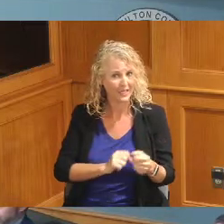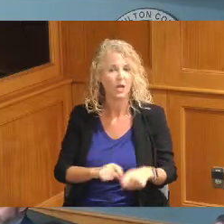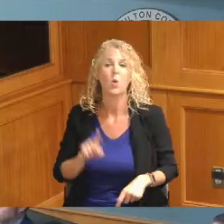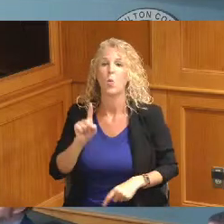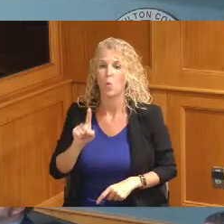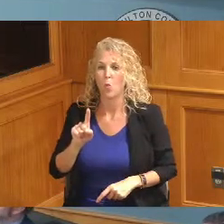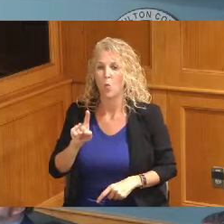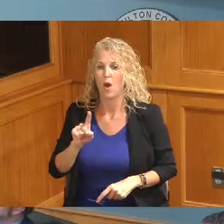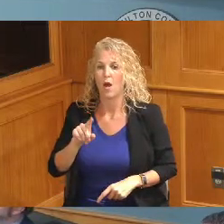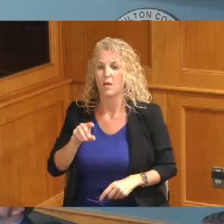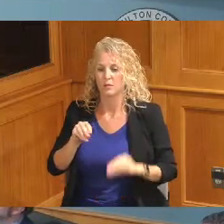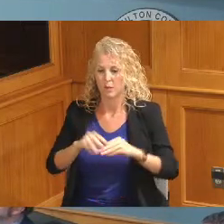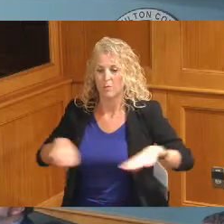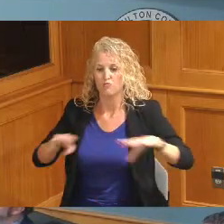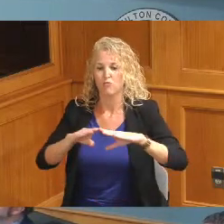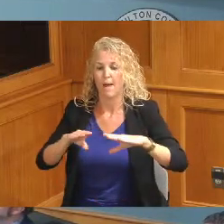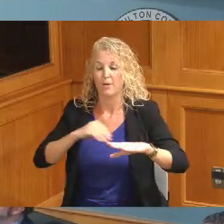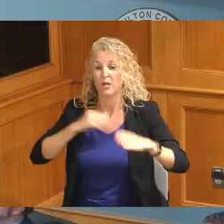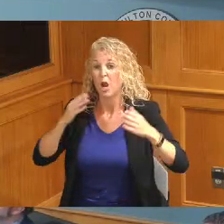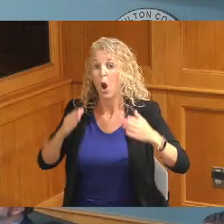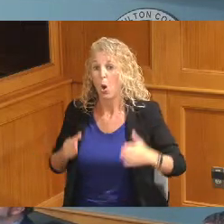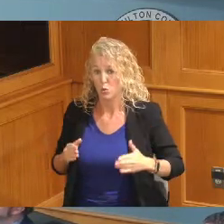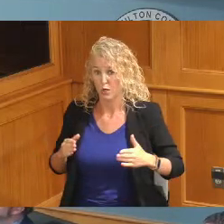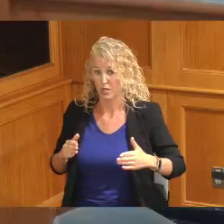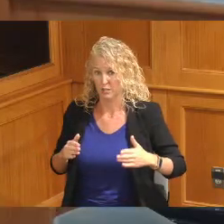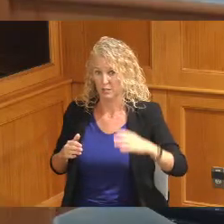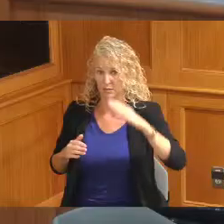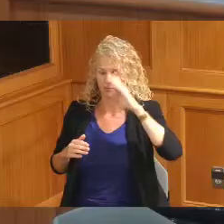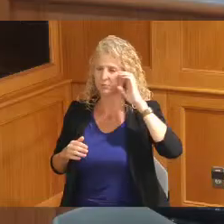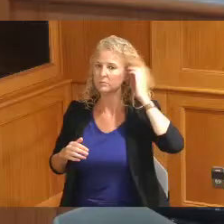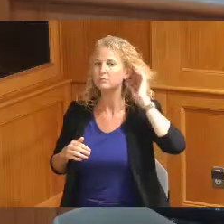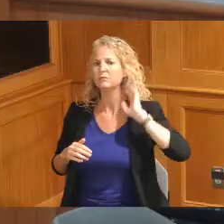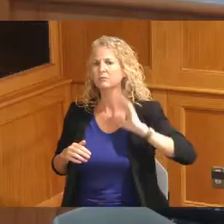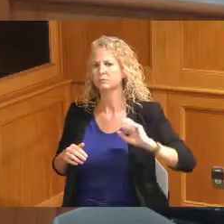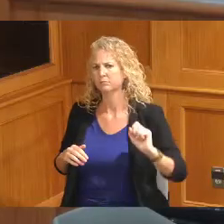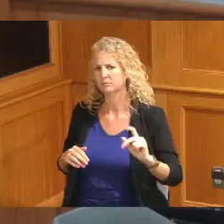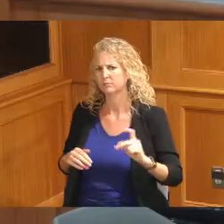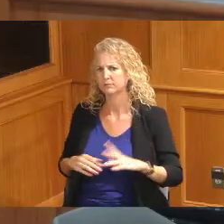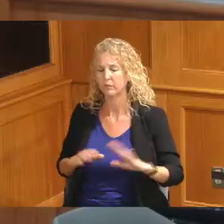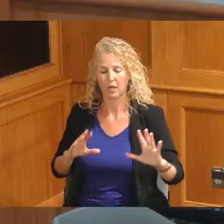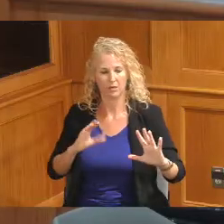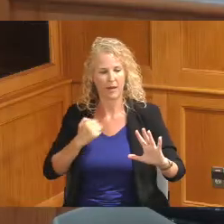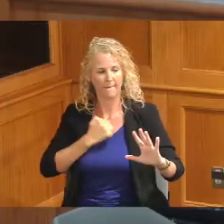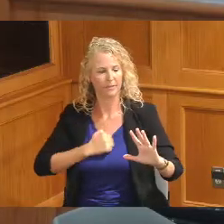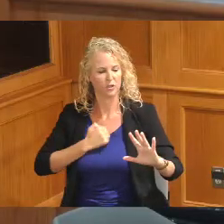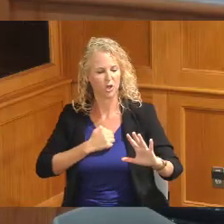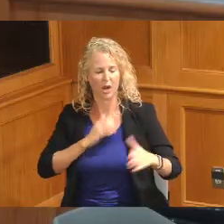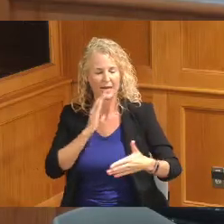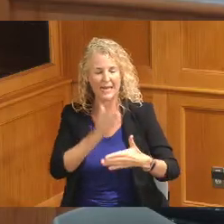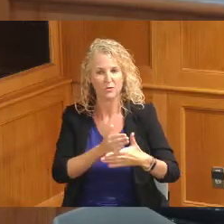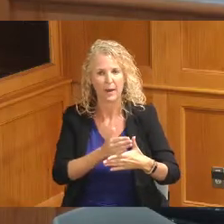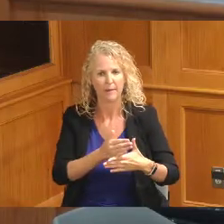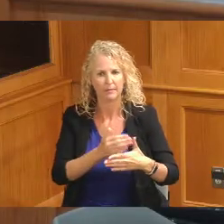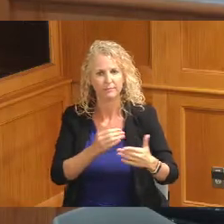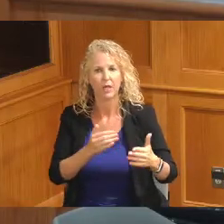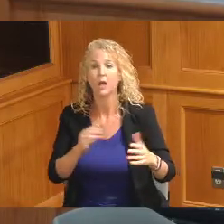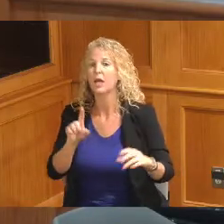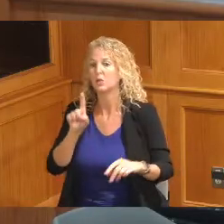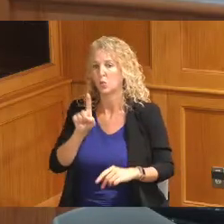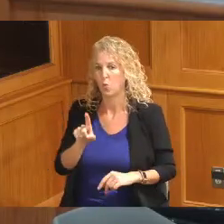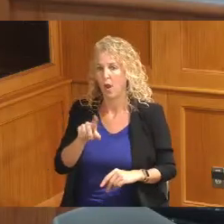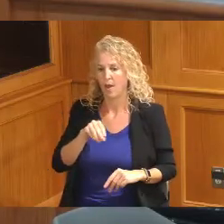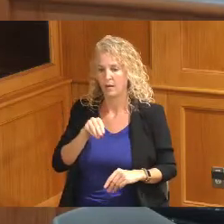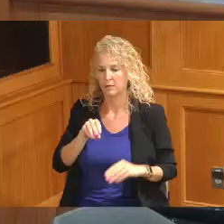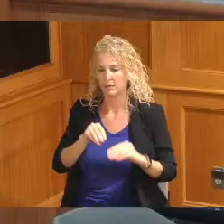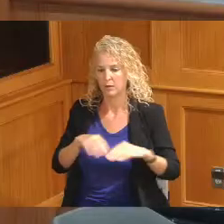is one property owner that's signed, and yeah, it's, sorry, go on. No, I'm sorry for interrupting you. Go ahead. No, it's